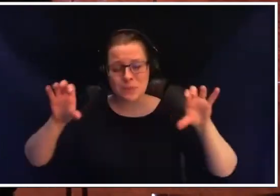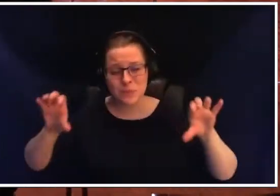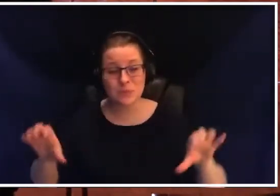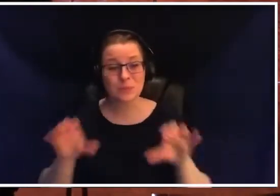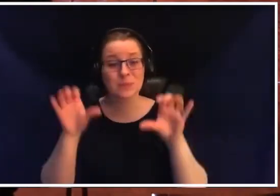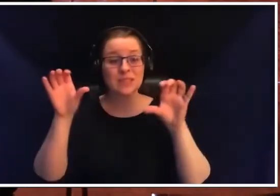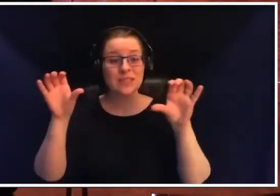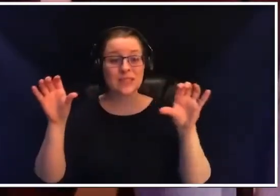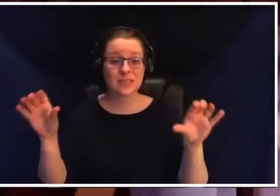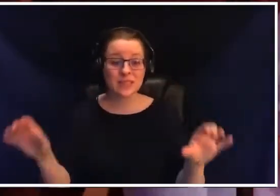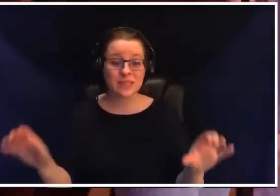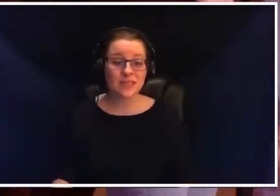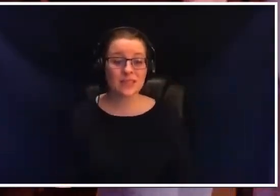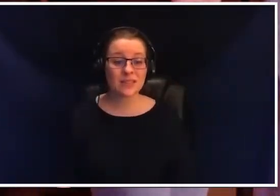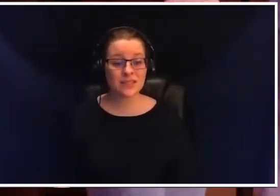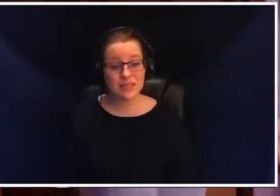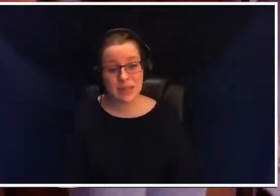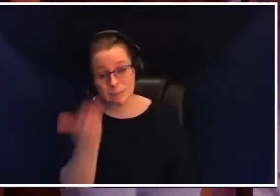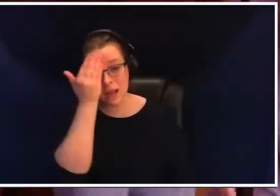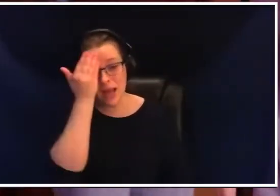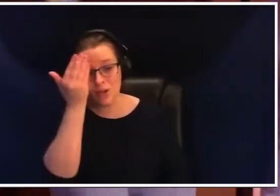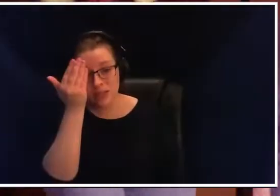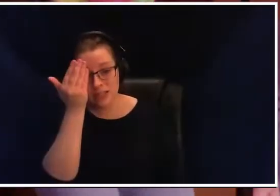truth. Our pirates,